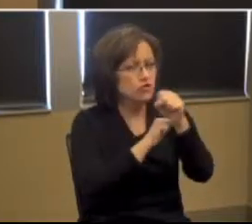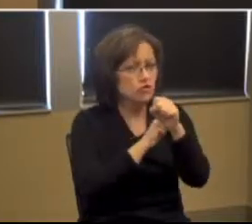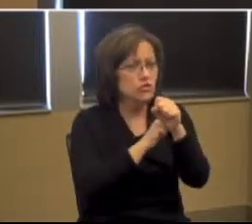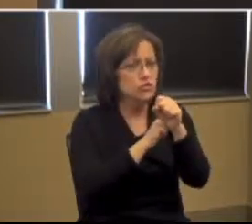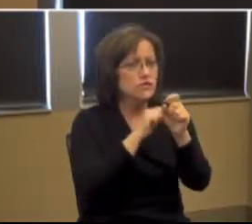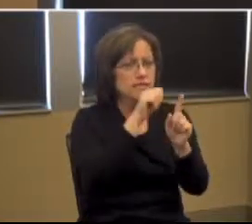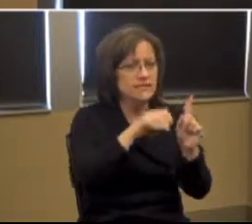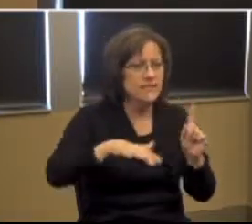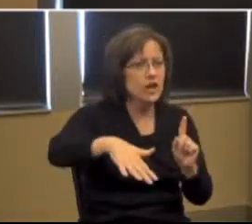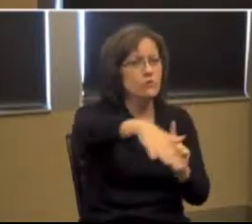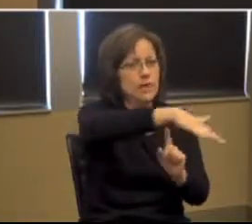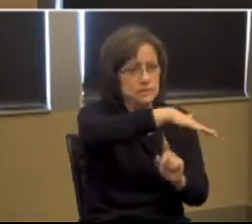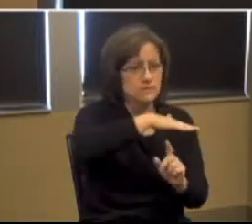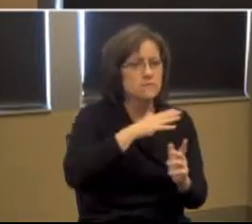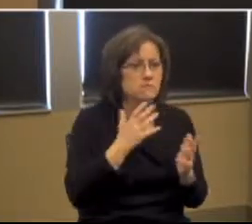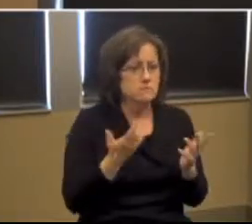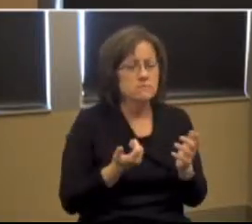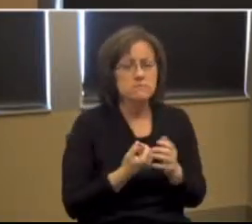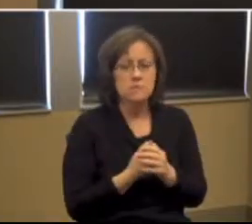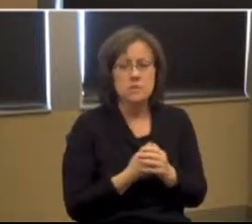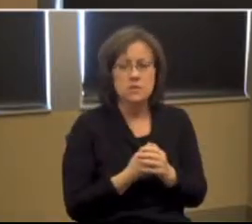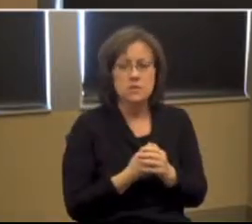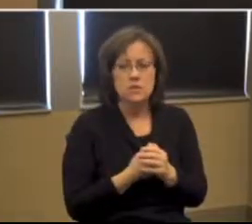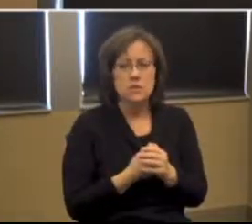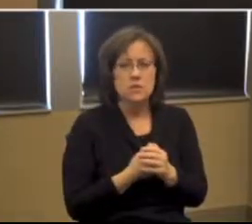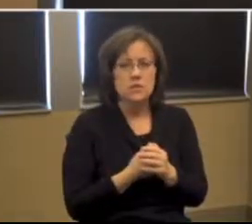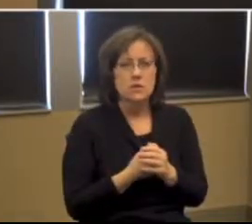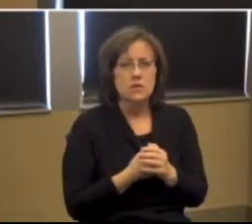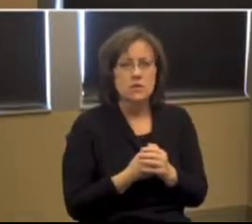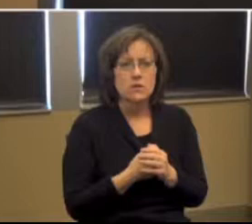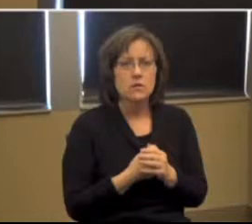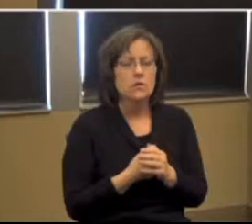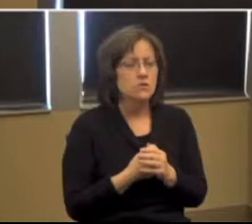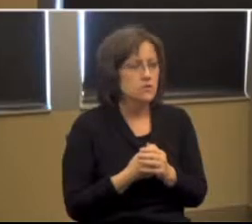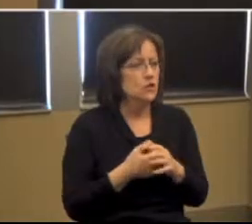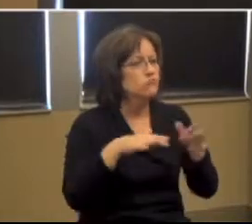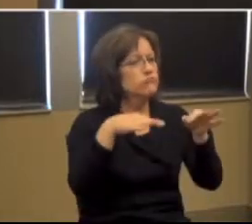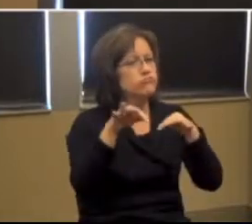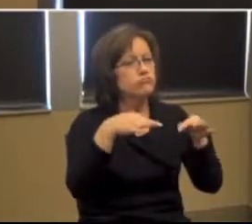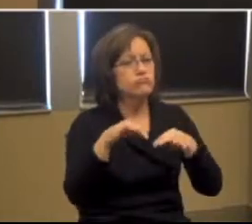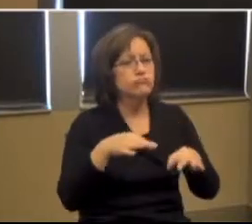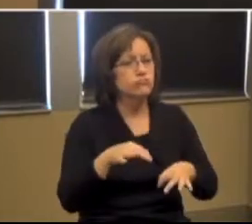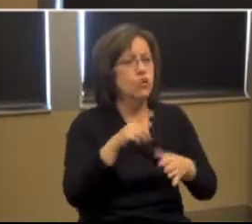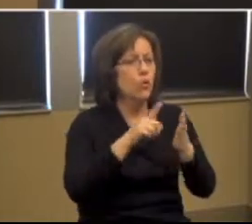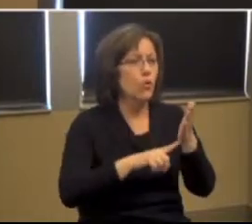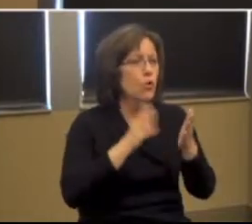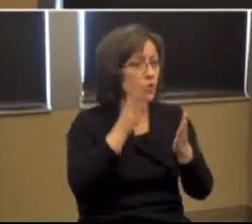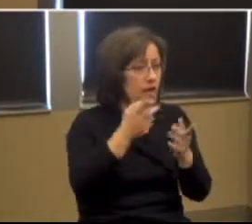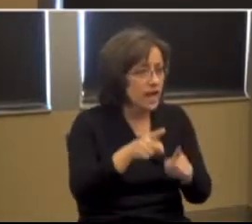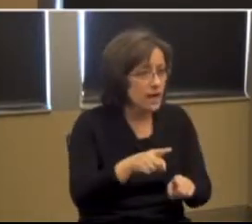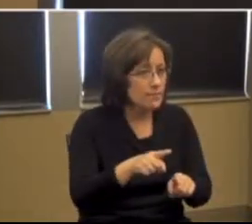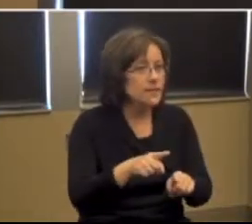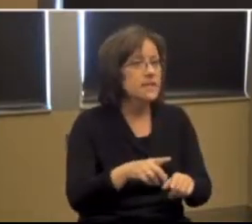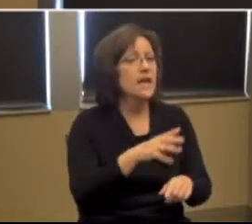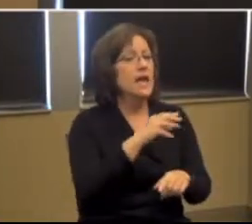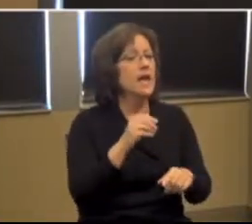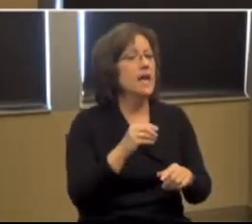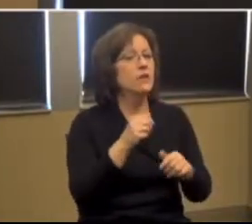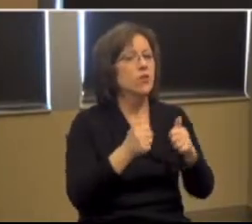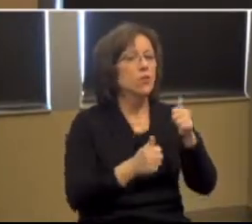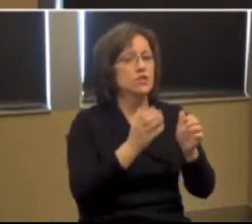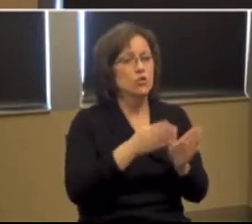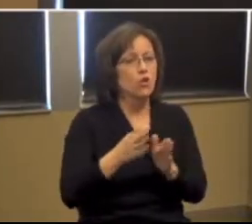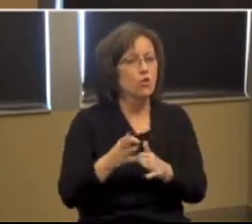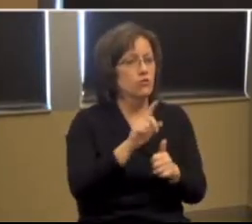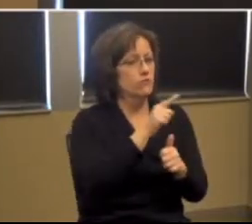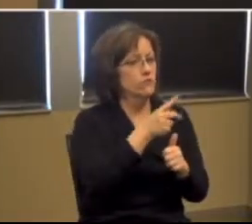again. And it overviews the activities that are going to happen and in what order they're going to happen. So seriously,